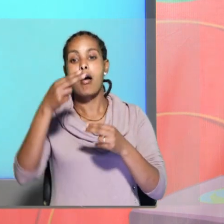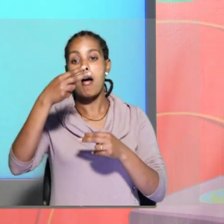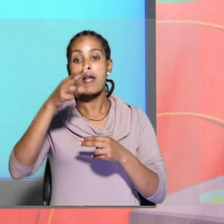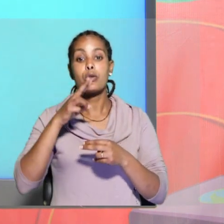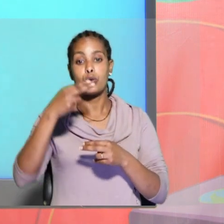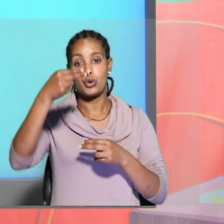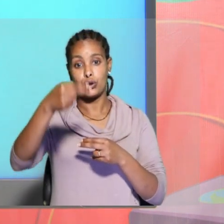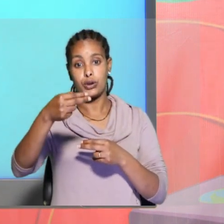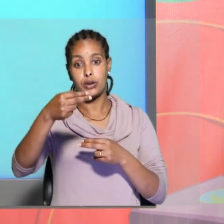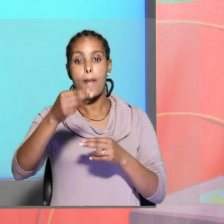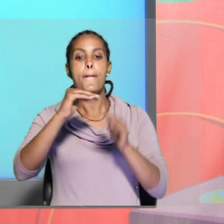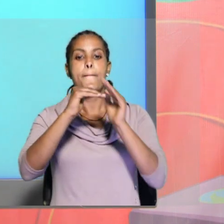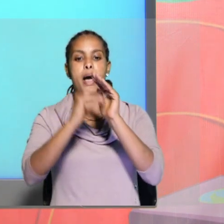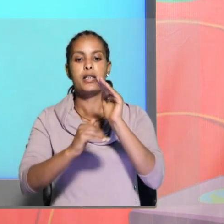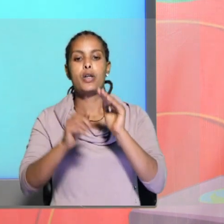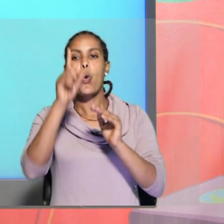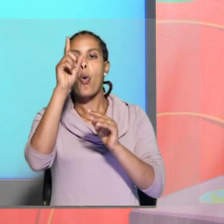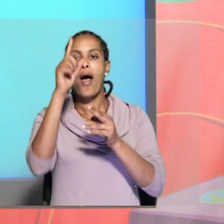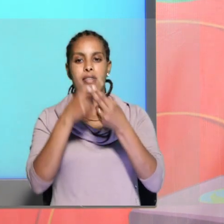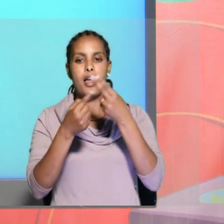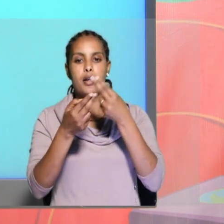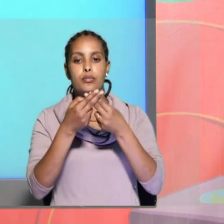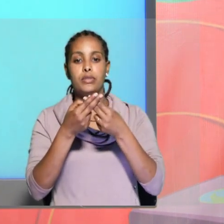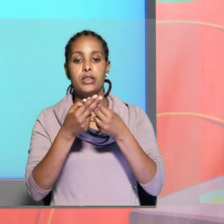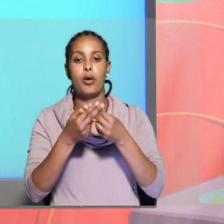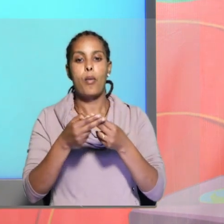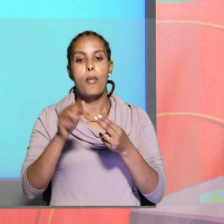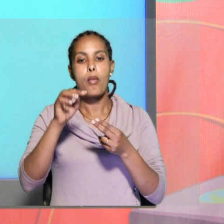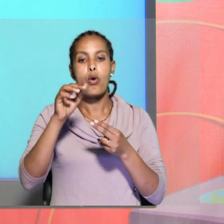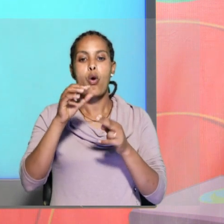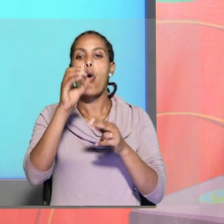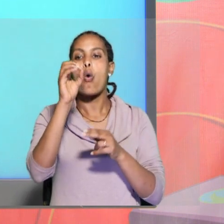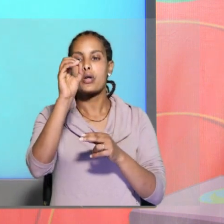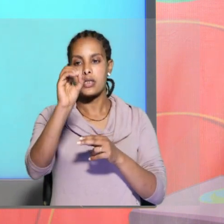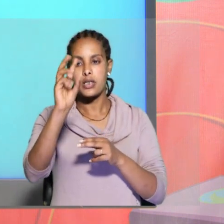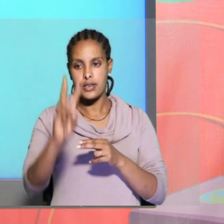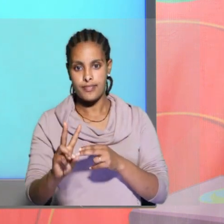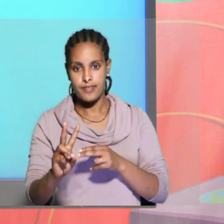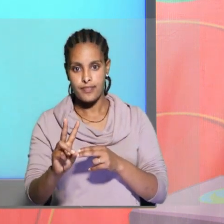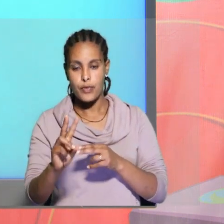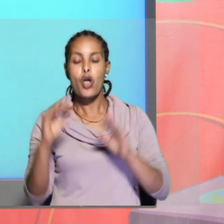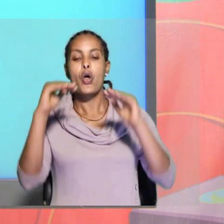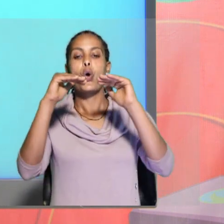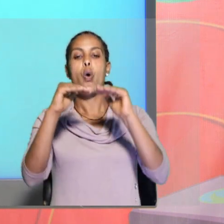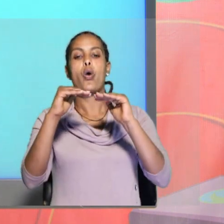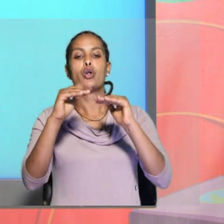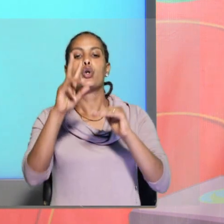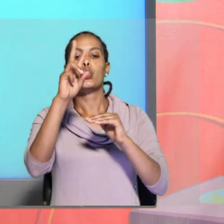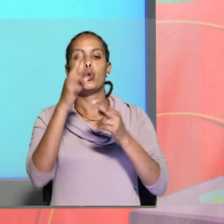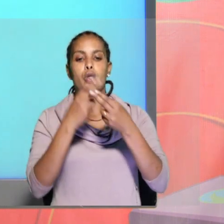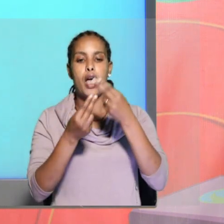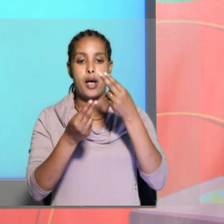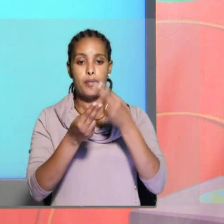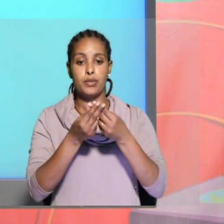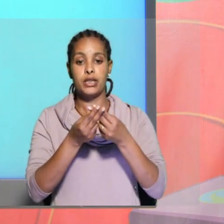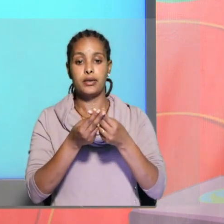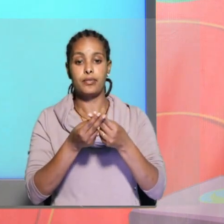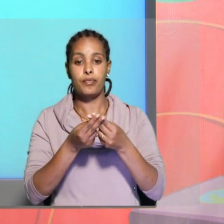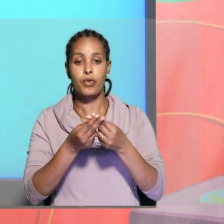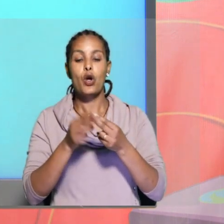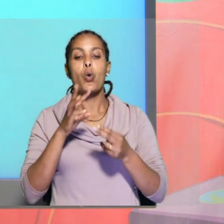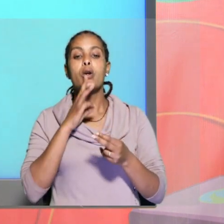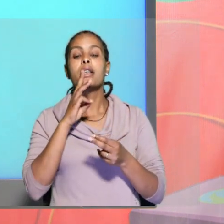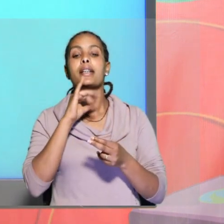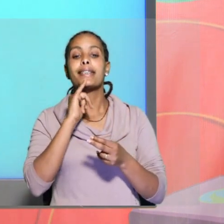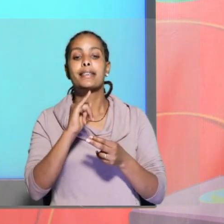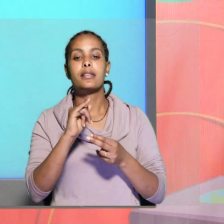hydrogen, minus 1 times molar entropy of oxygen, equal 2 times molar entropy of water